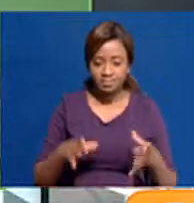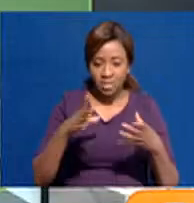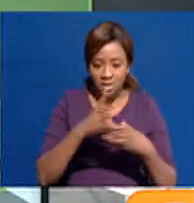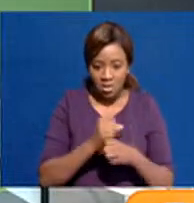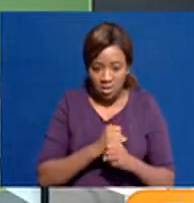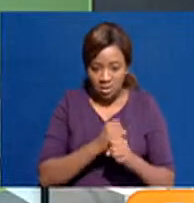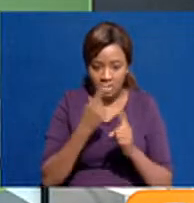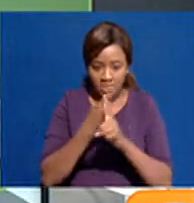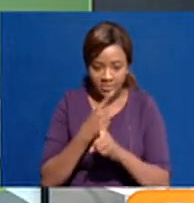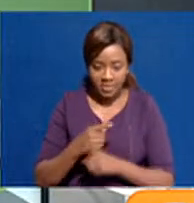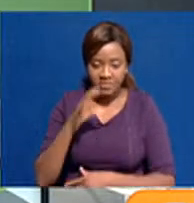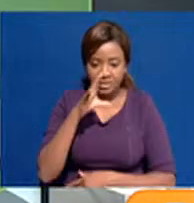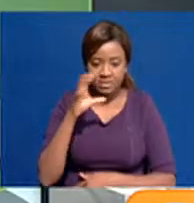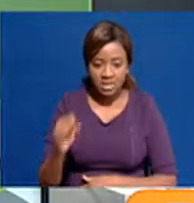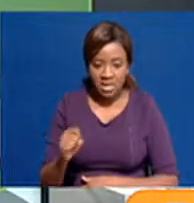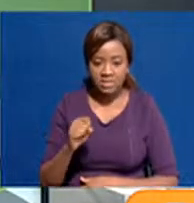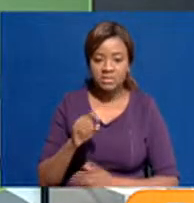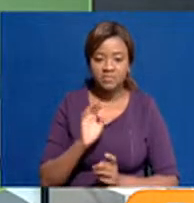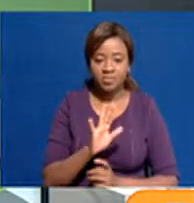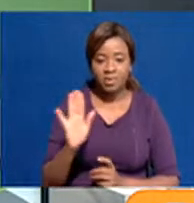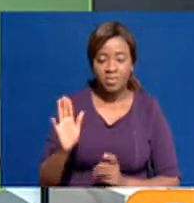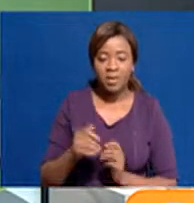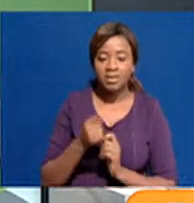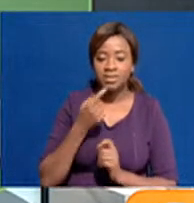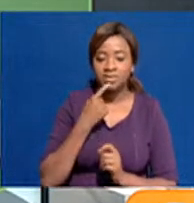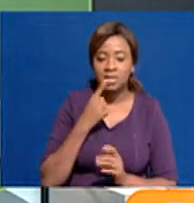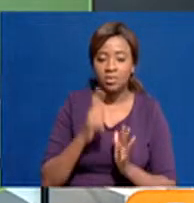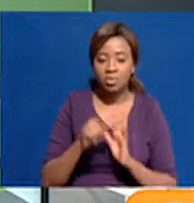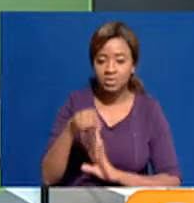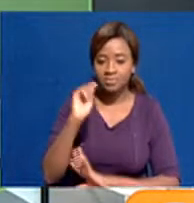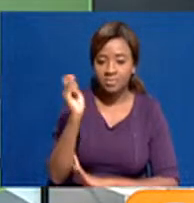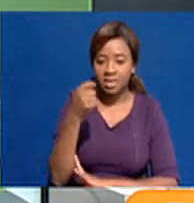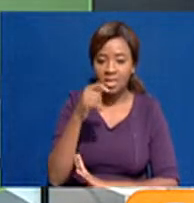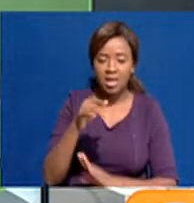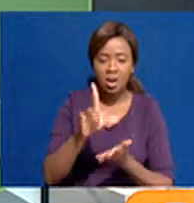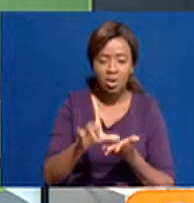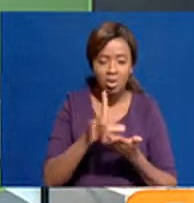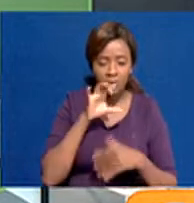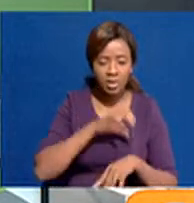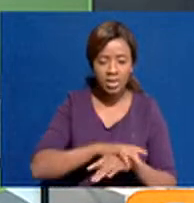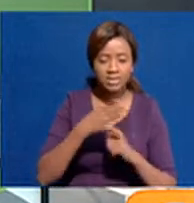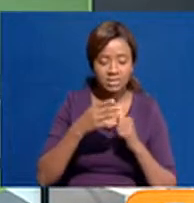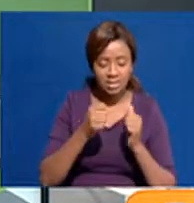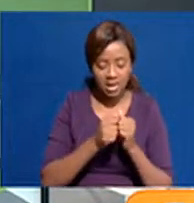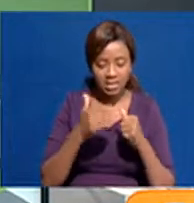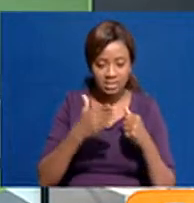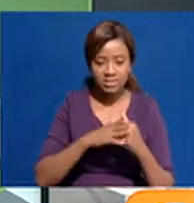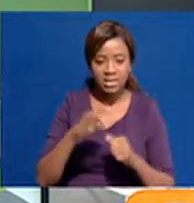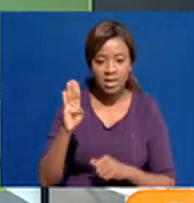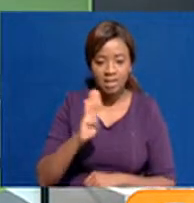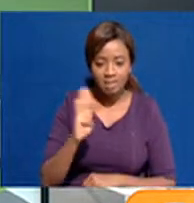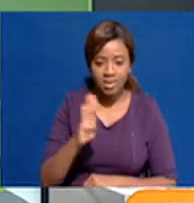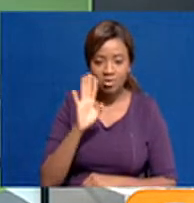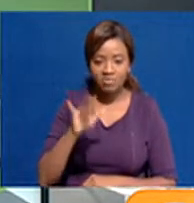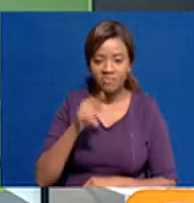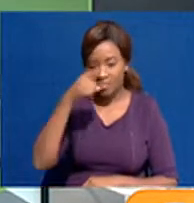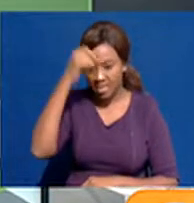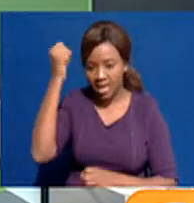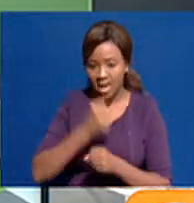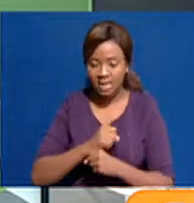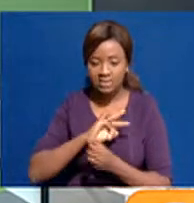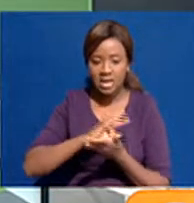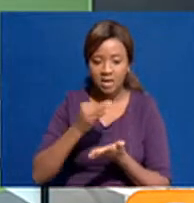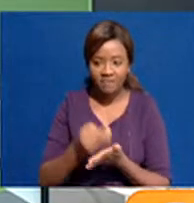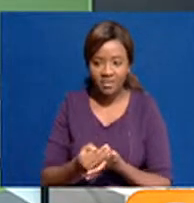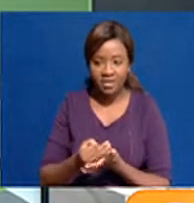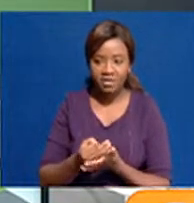Small Enterprises Cabinet Secretary Simon Chelugui has disclosed that Kenyans have borrowed 19 billion shillings from the Hustler Fund kitty. Chelugui stated